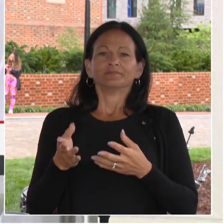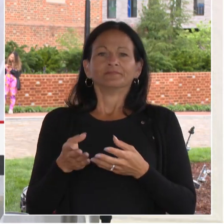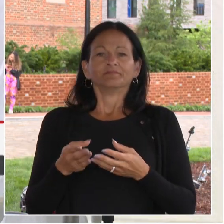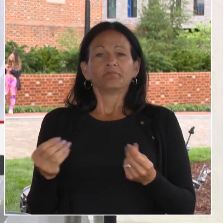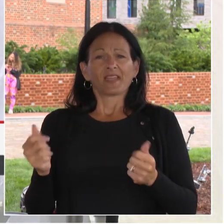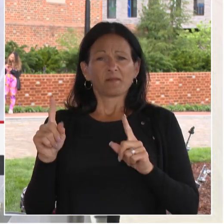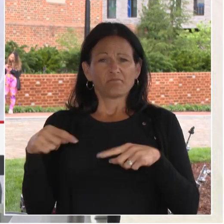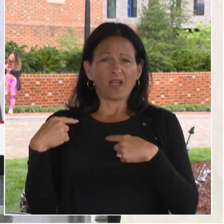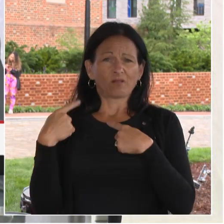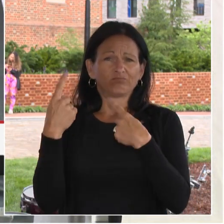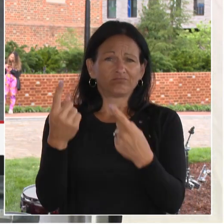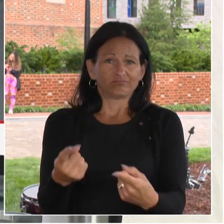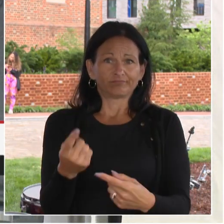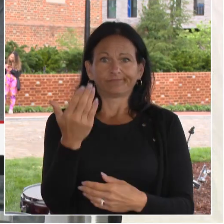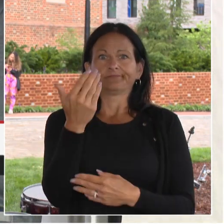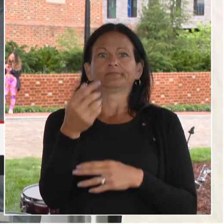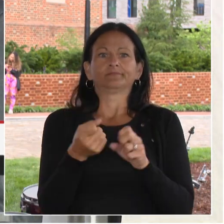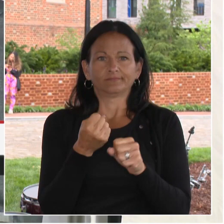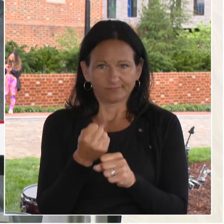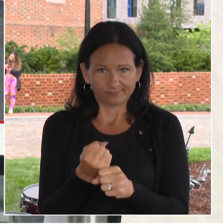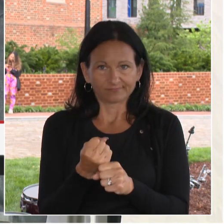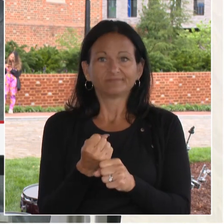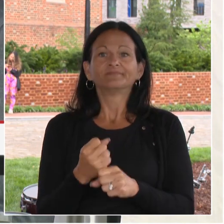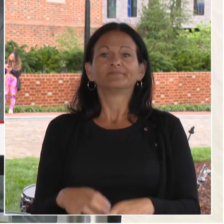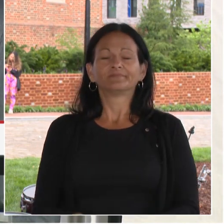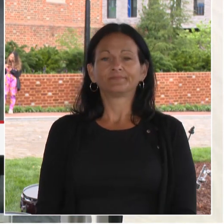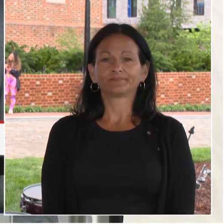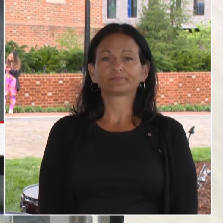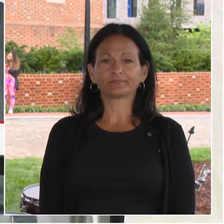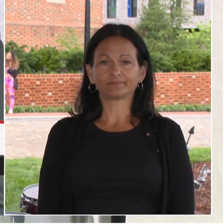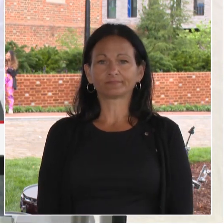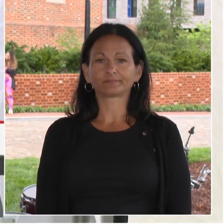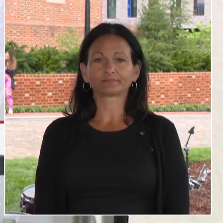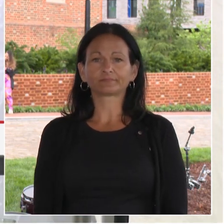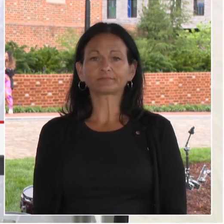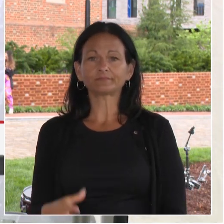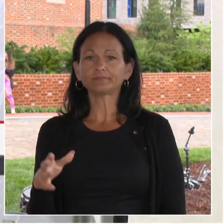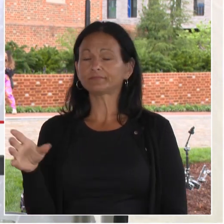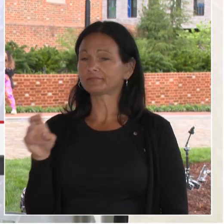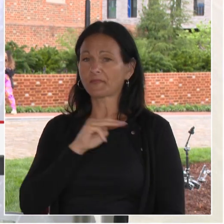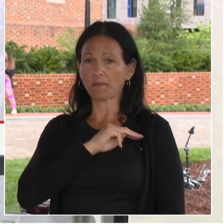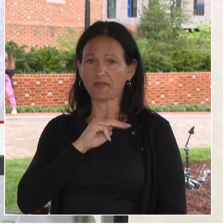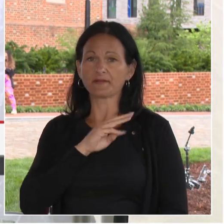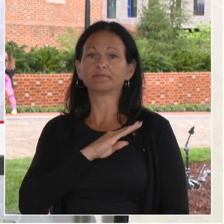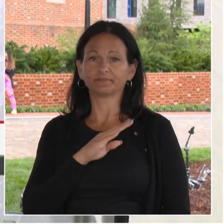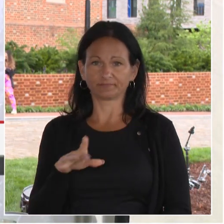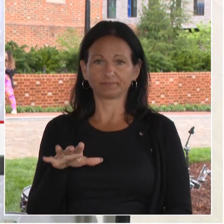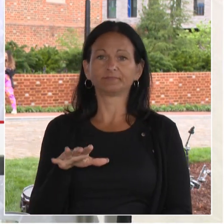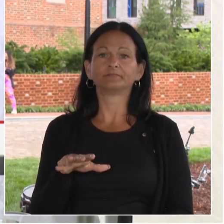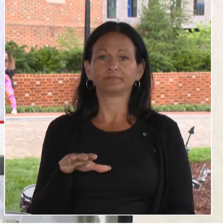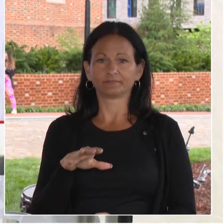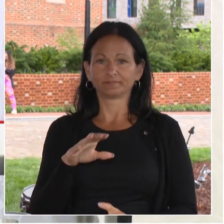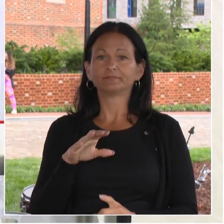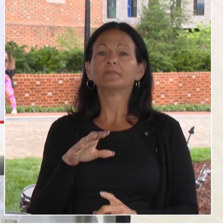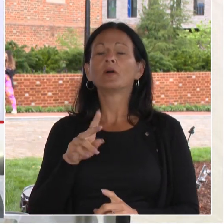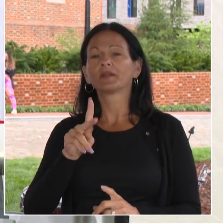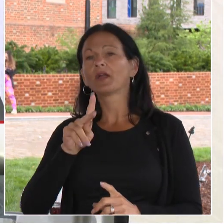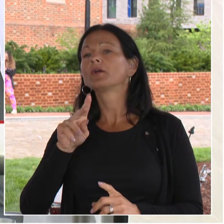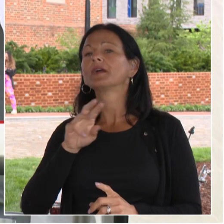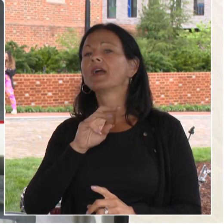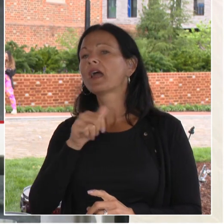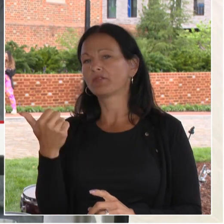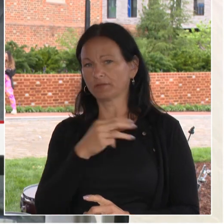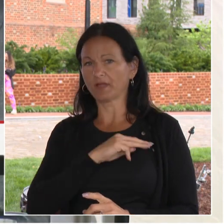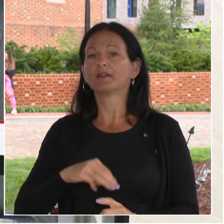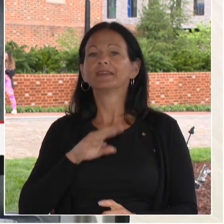at the persistence of the mayor and Keith Sellers with Economic Partnership, we finally found a place that we could